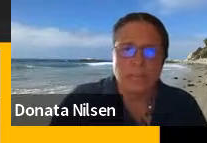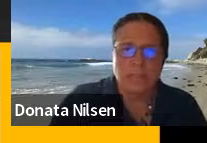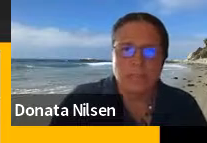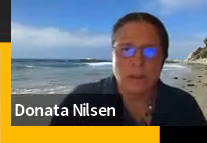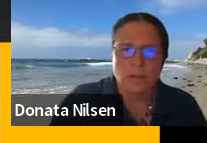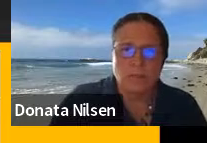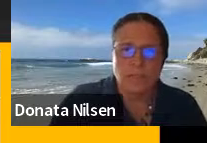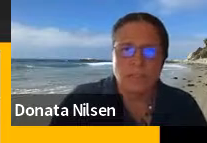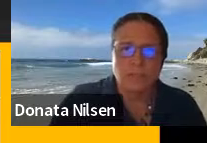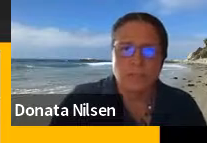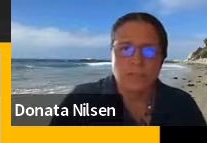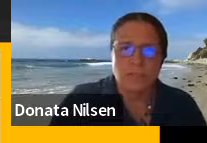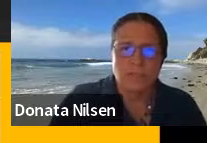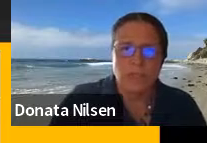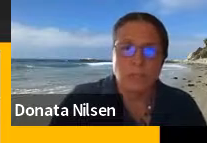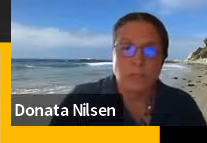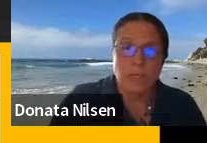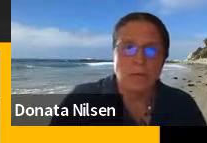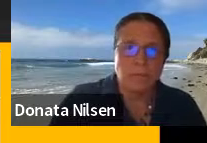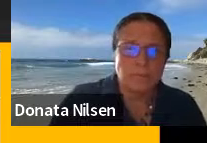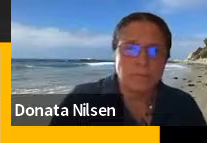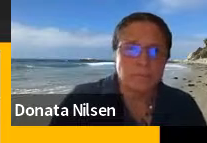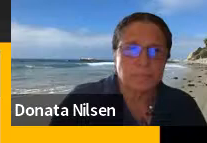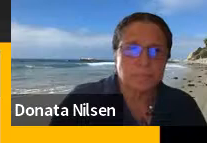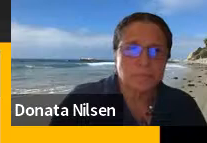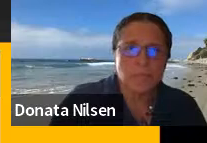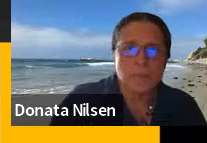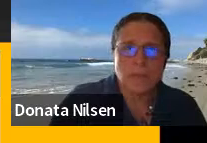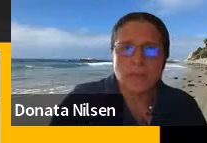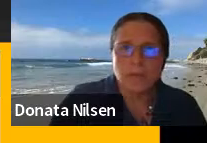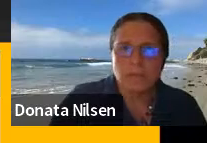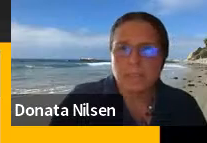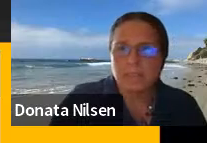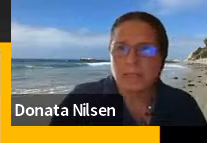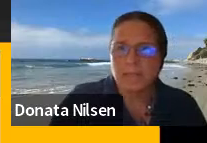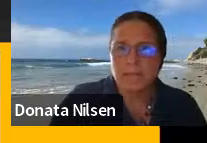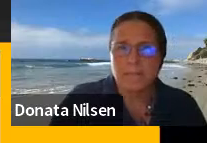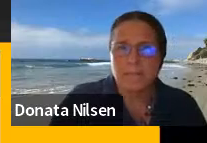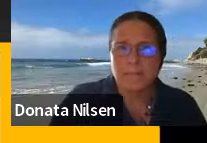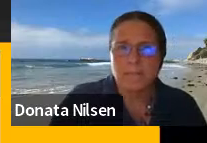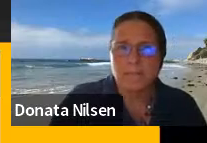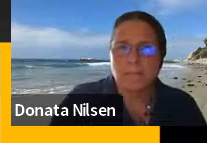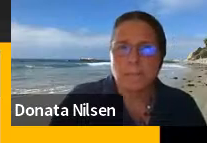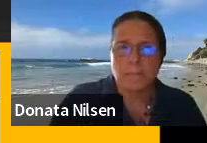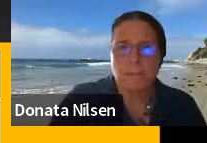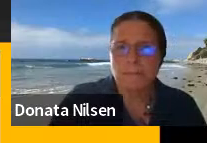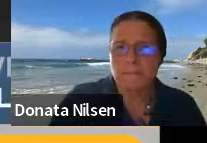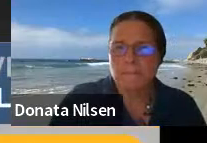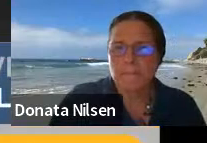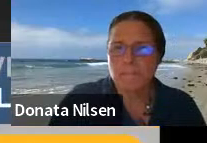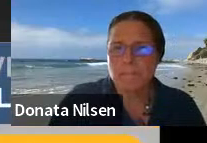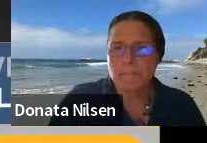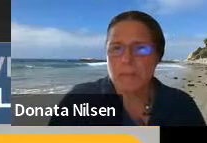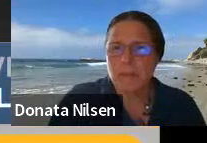So again, all of these treatments are available now. Next slide.